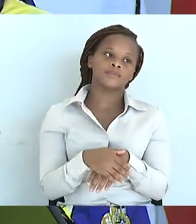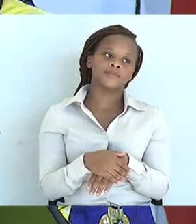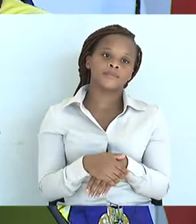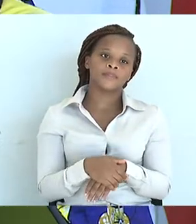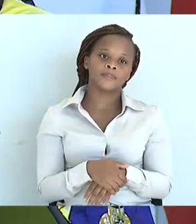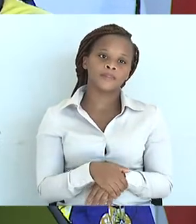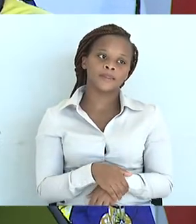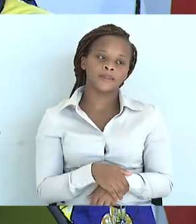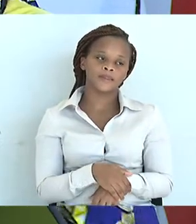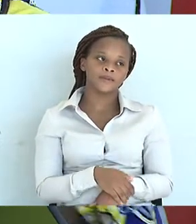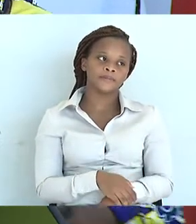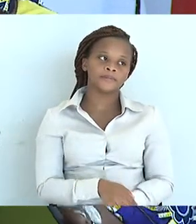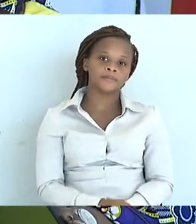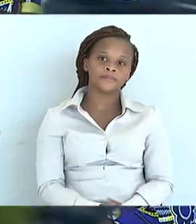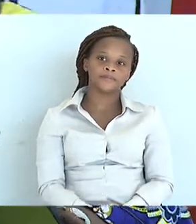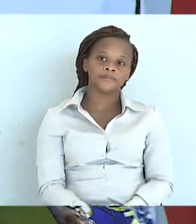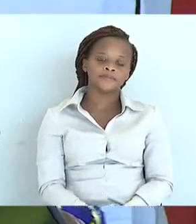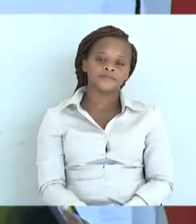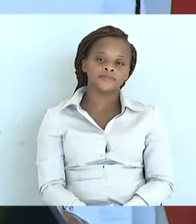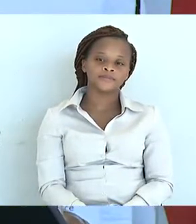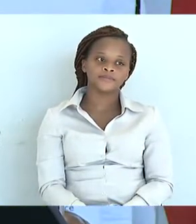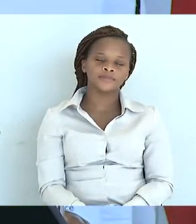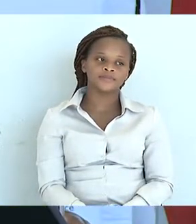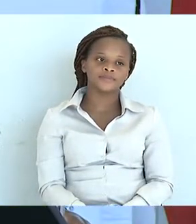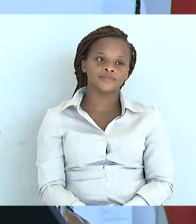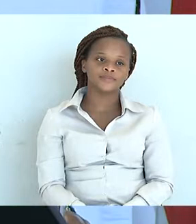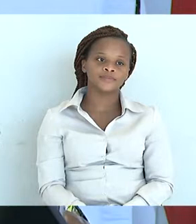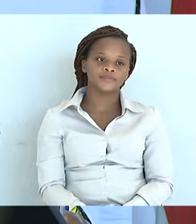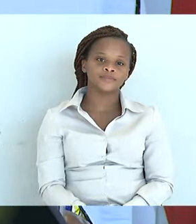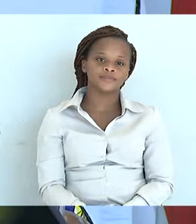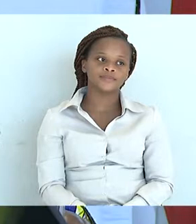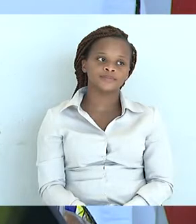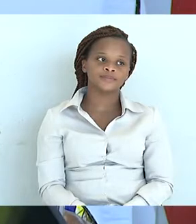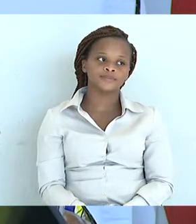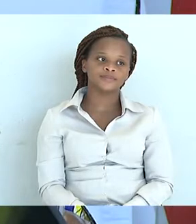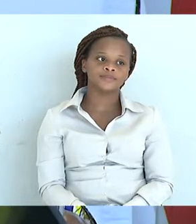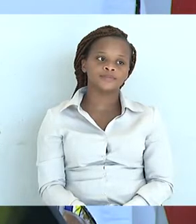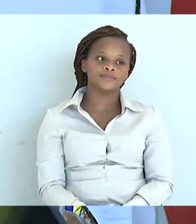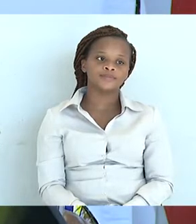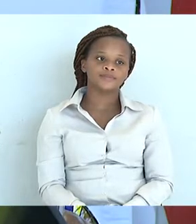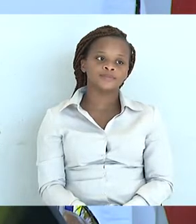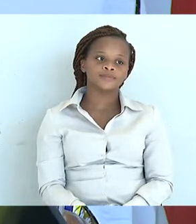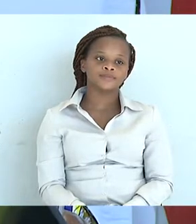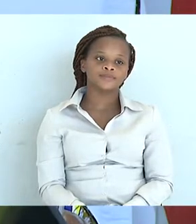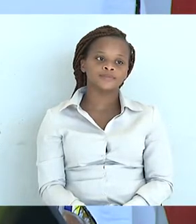Izogcina ngawo indaba Siya, sicela usibambele i-microphone now, ne? Good, please, bambele.